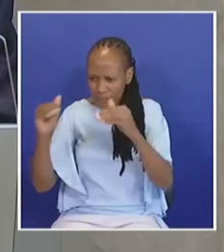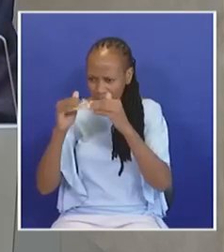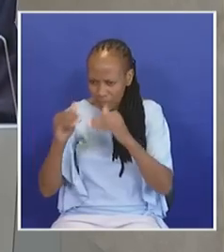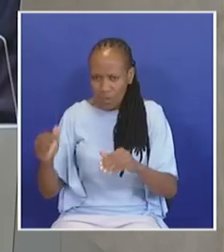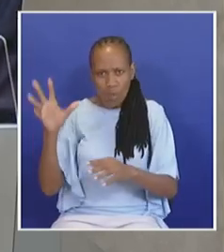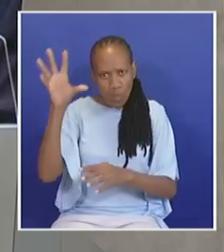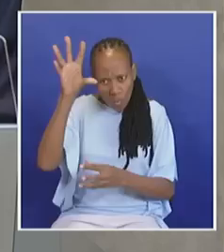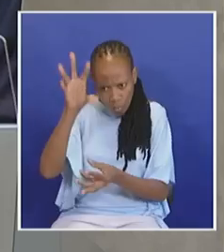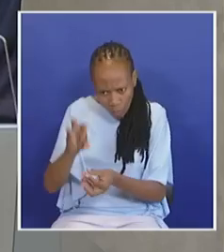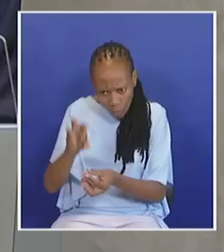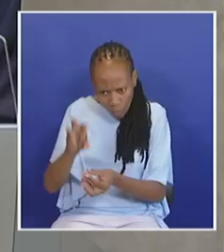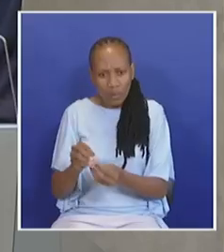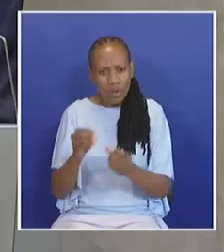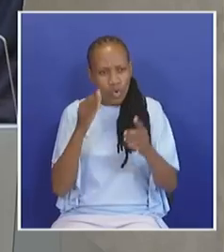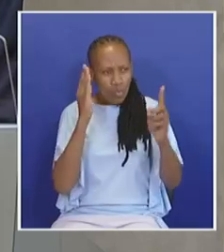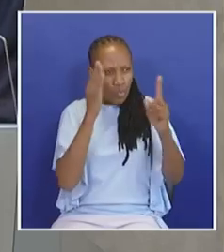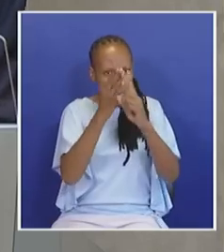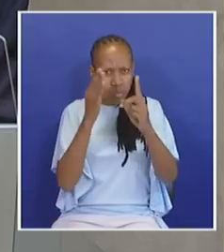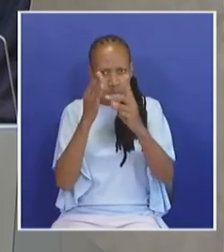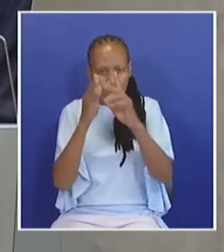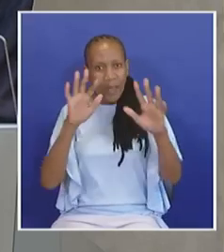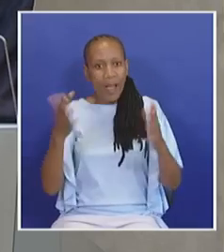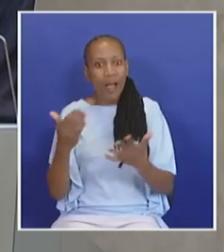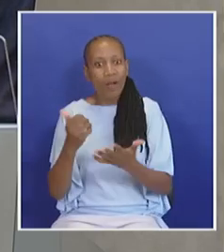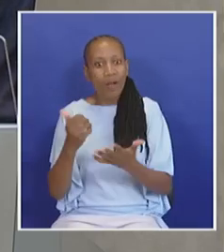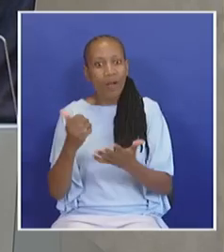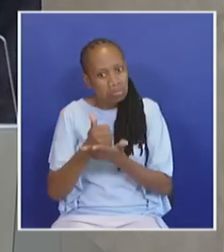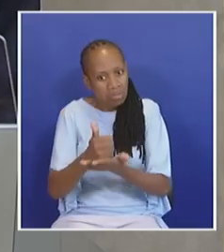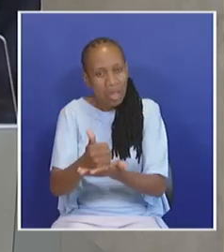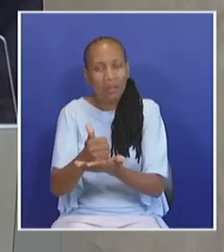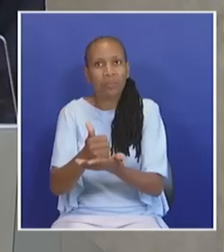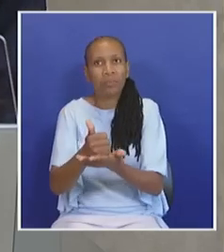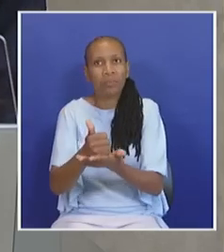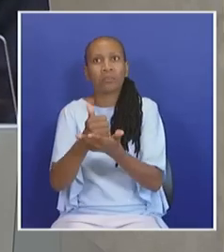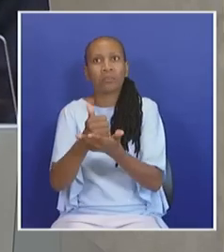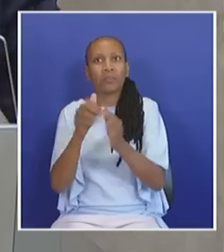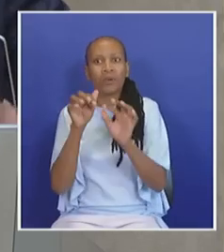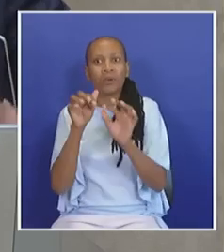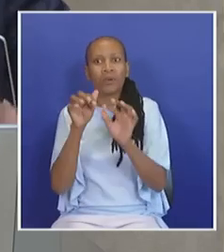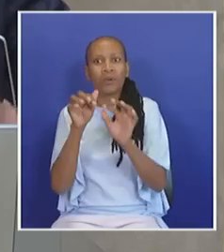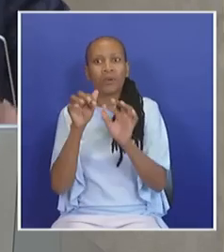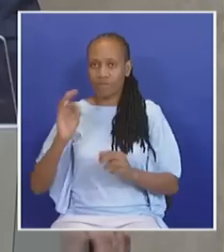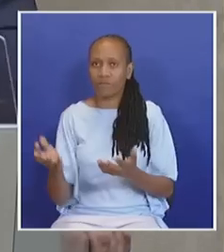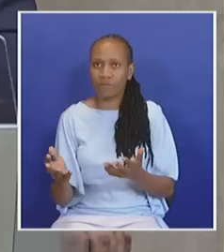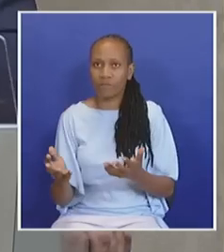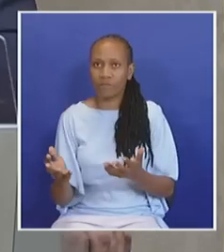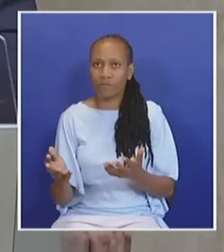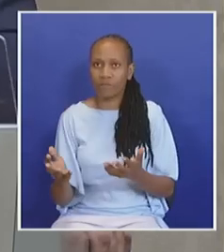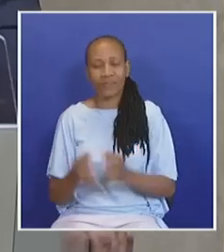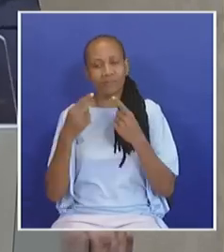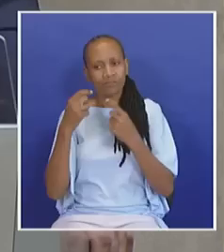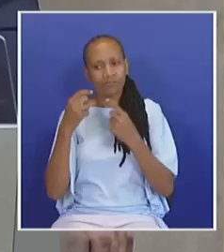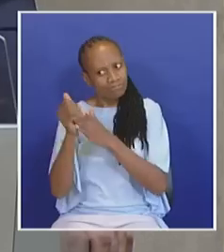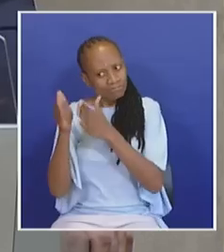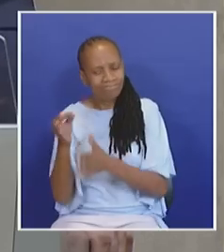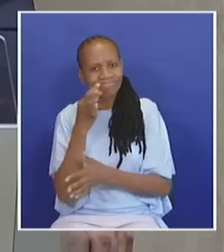set targets for the recruitment and development of our candidates for public office. He has stated publicly and